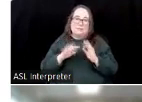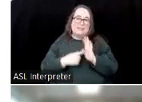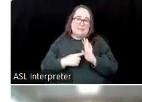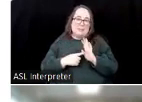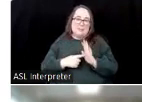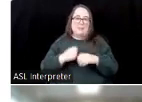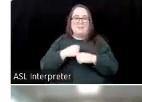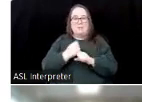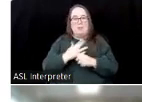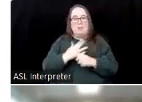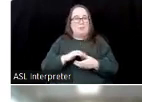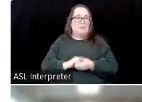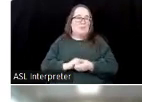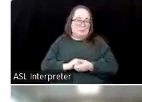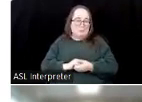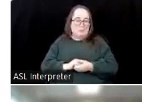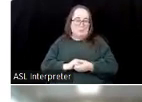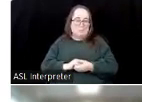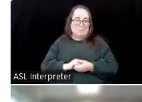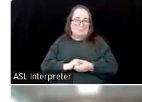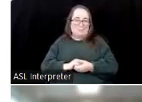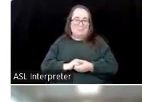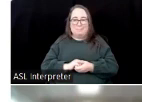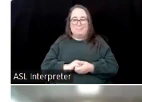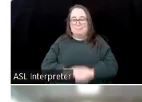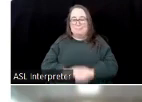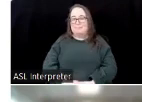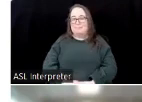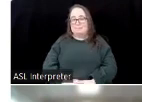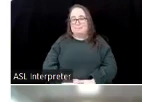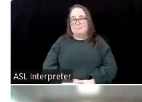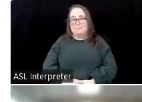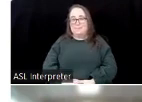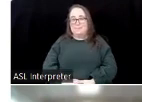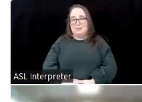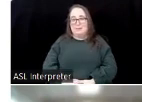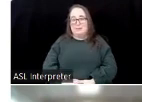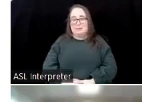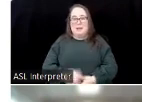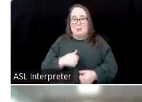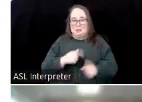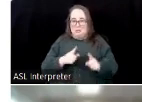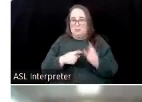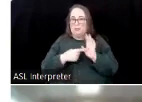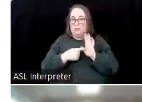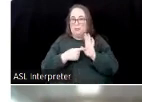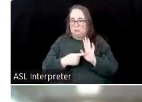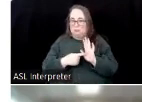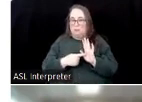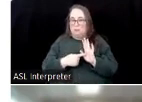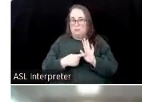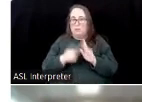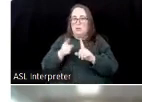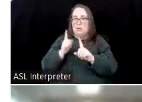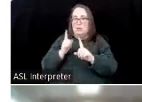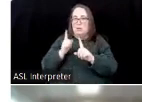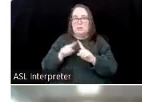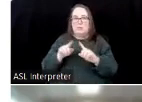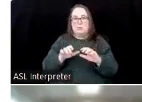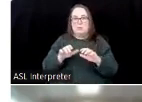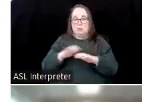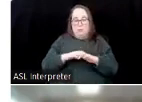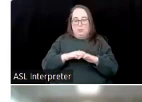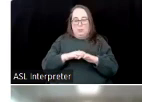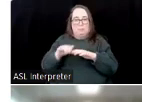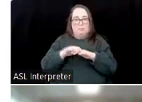creating partnerships, putting them in action. I do want to flag that the aim is to do the patchworking or